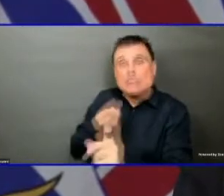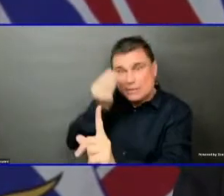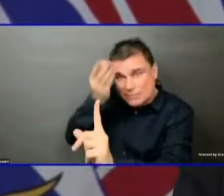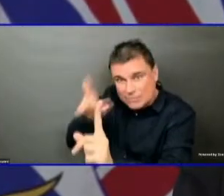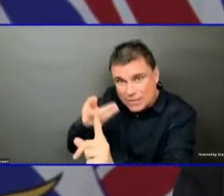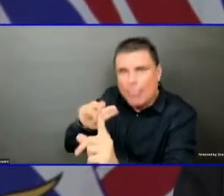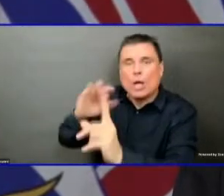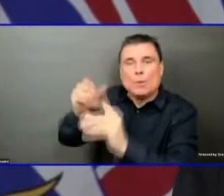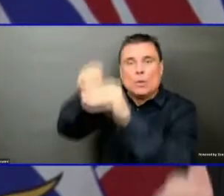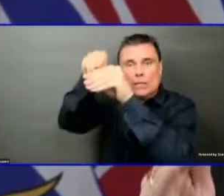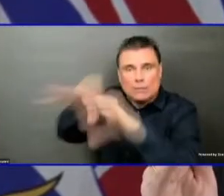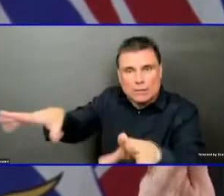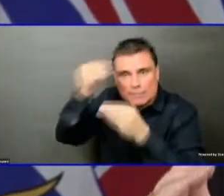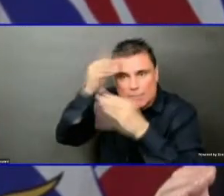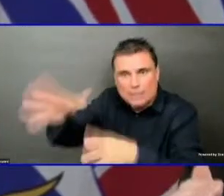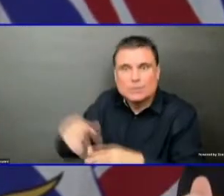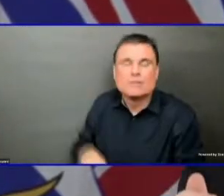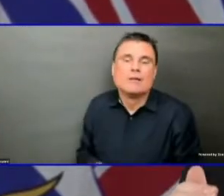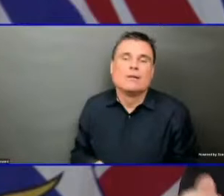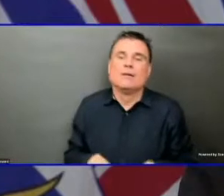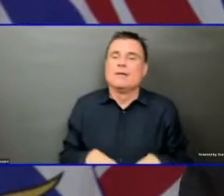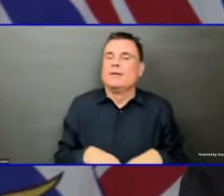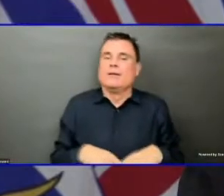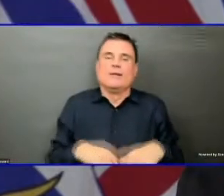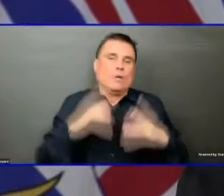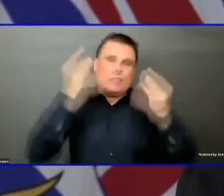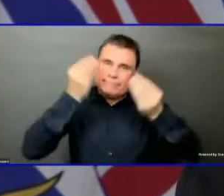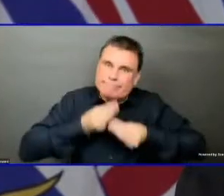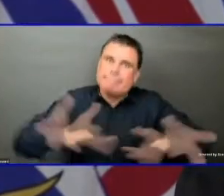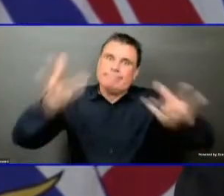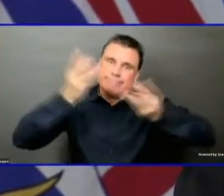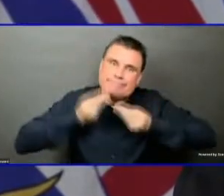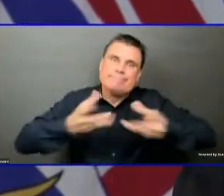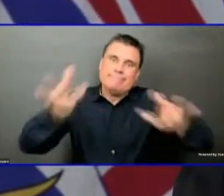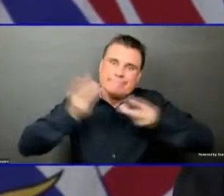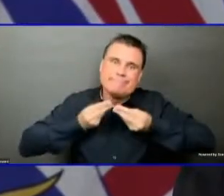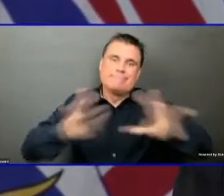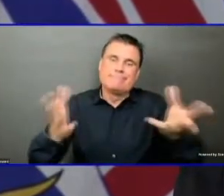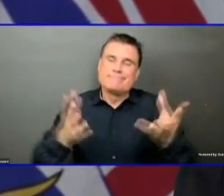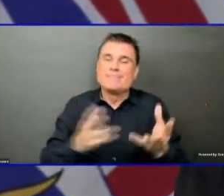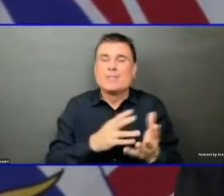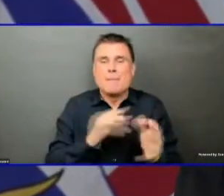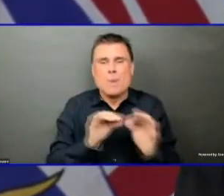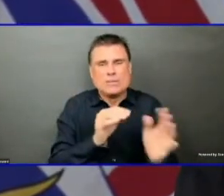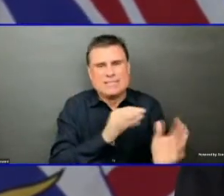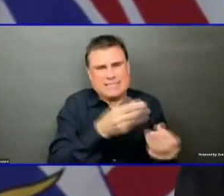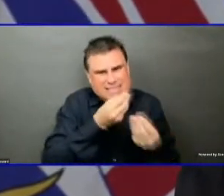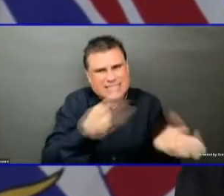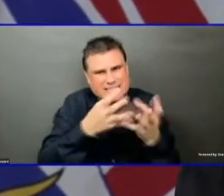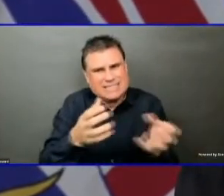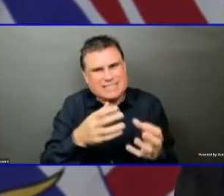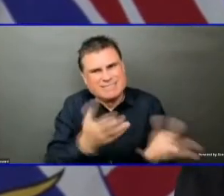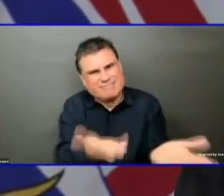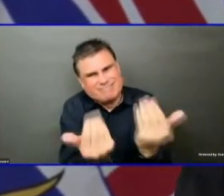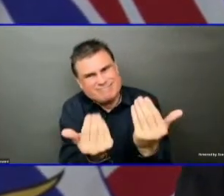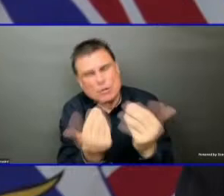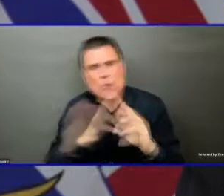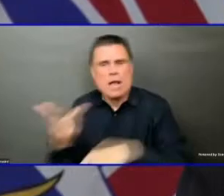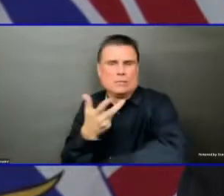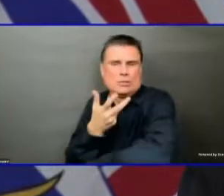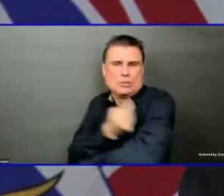as soon as we can. And the target is to be starting with our mass clinics as soon as vaccine is available in